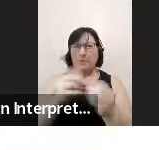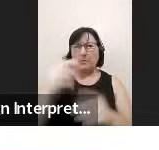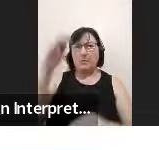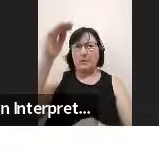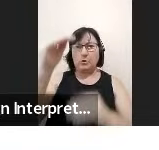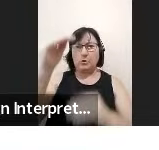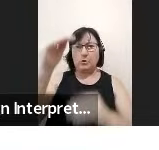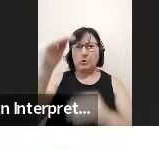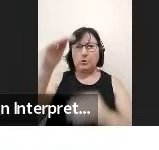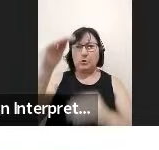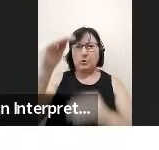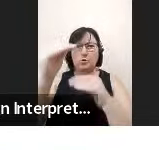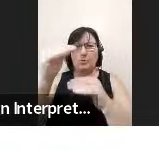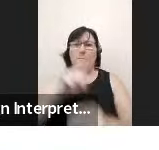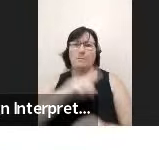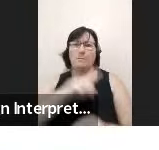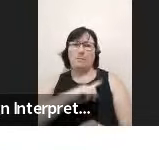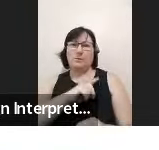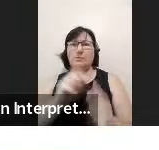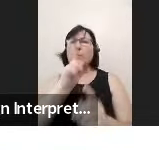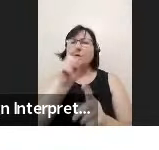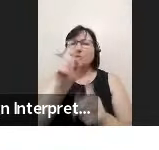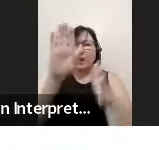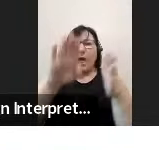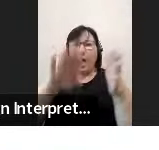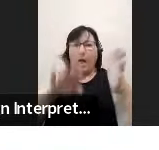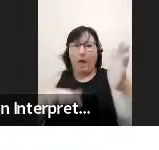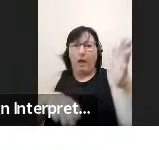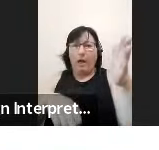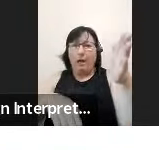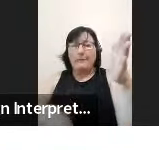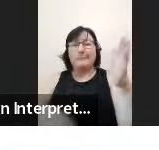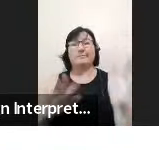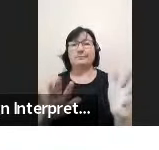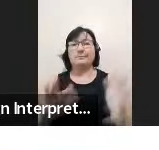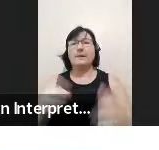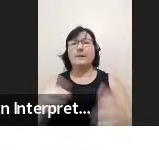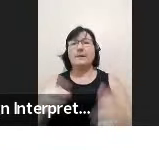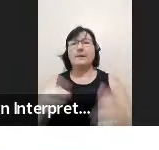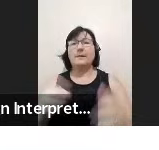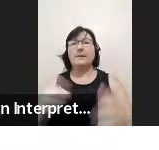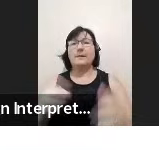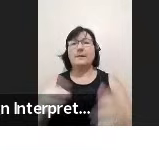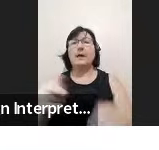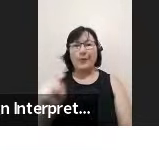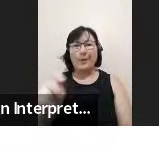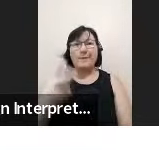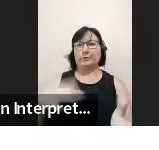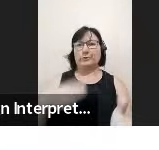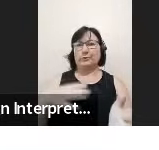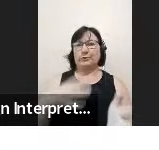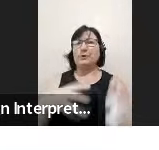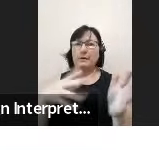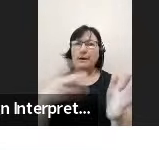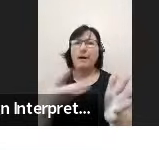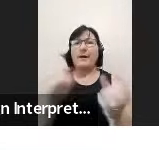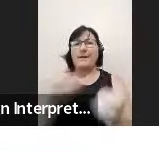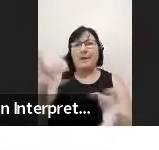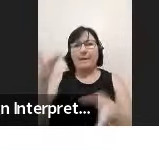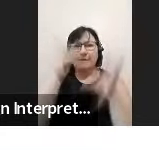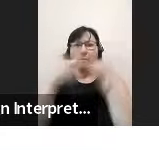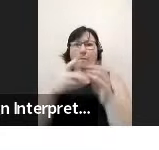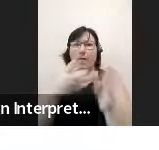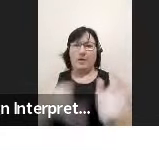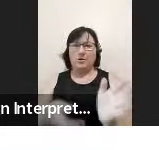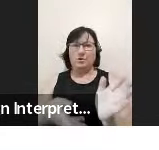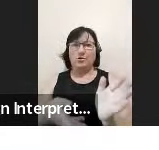as a trader, you may have completed, which ask for the similar information. Some of the information that is in the questionnaire, we've also